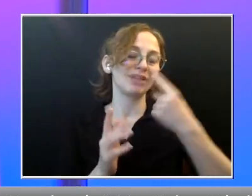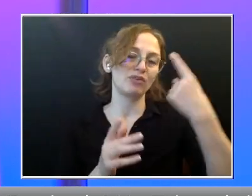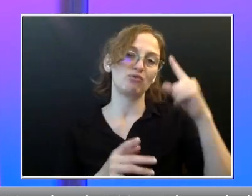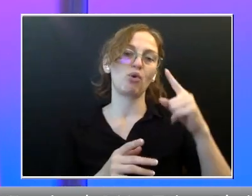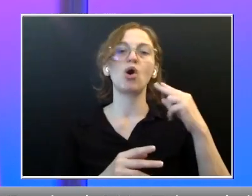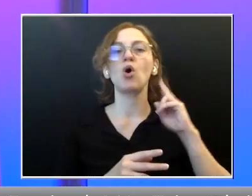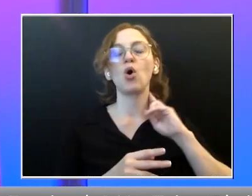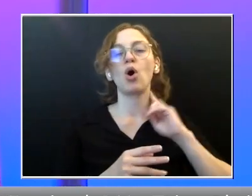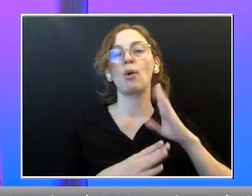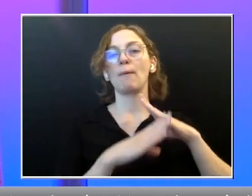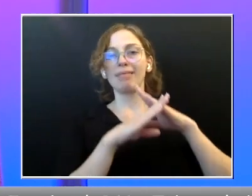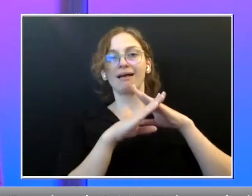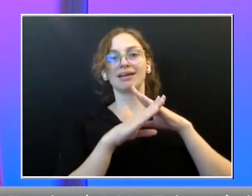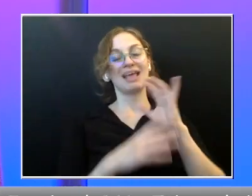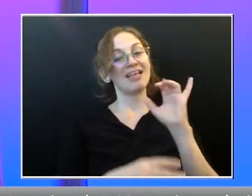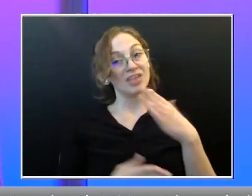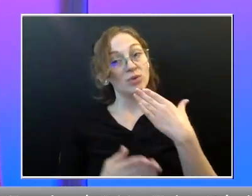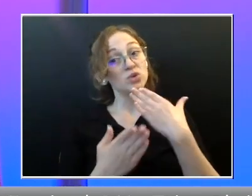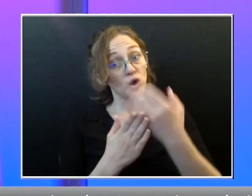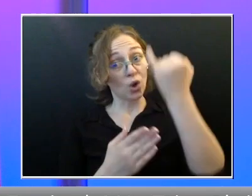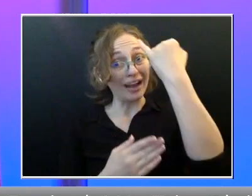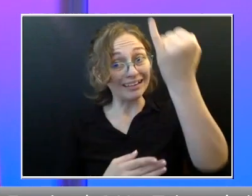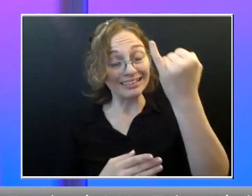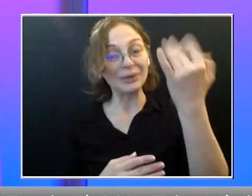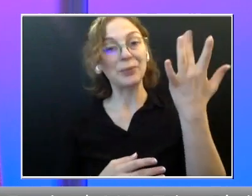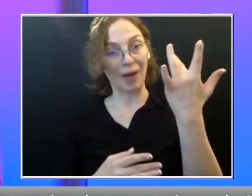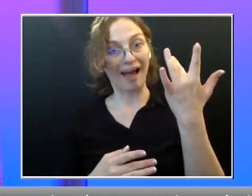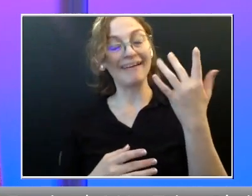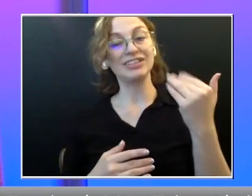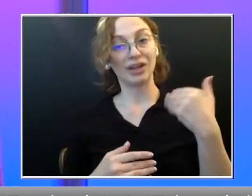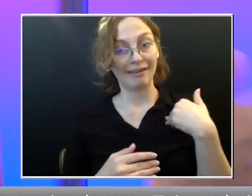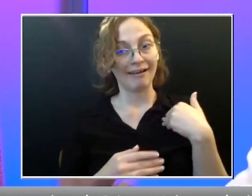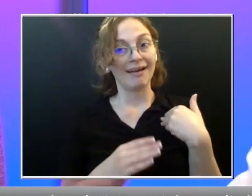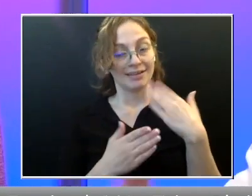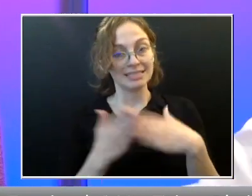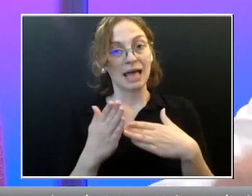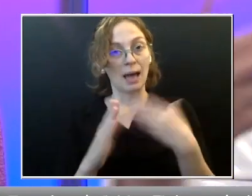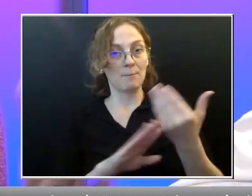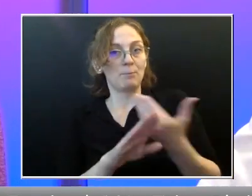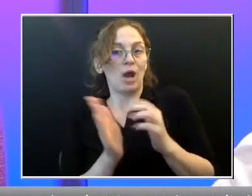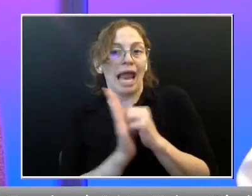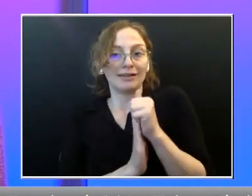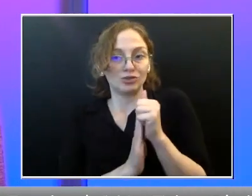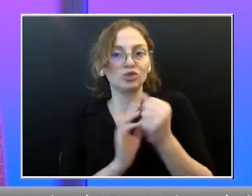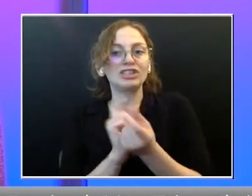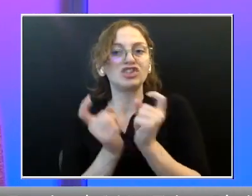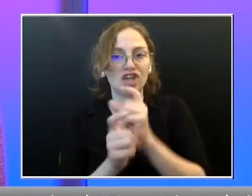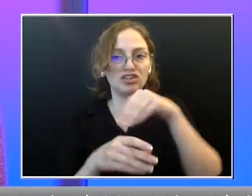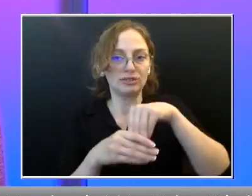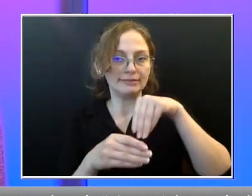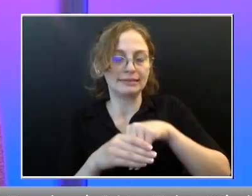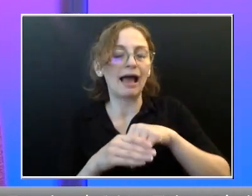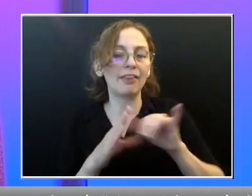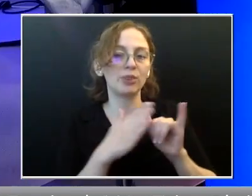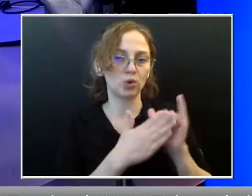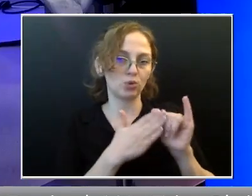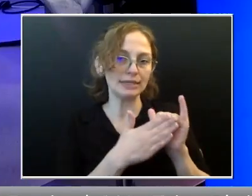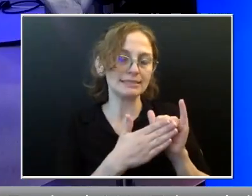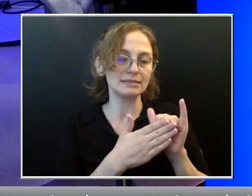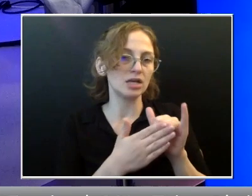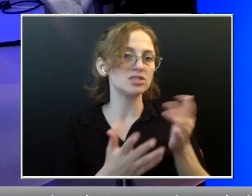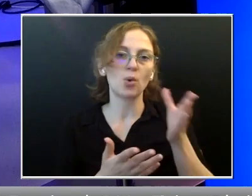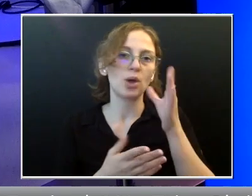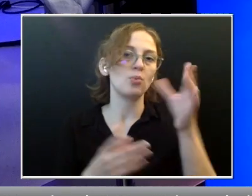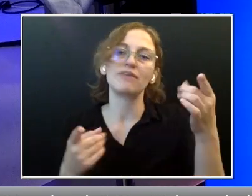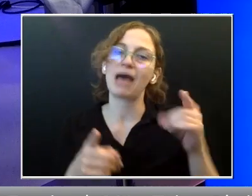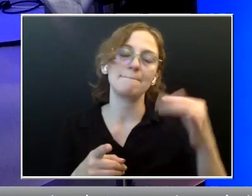the hysterectomy we did, because she did have some precancerous changes inside the uterus. So I think we were inevitably going to end up at that place.